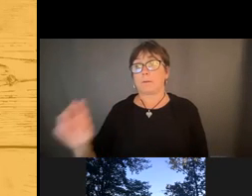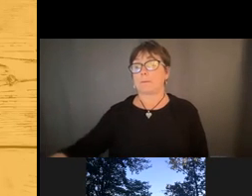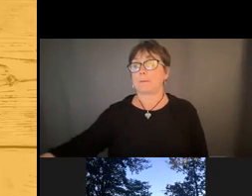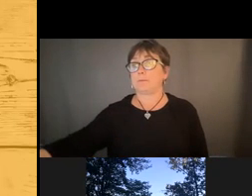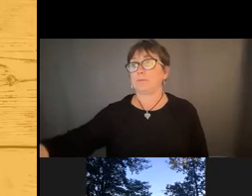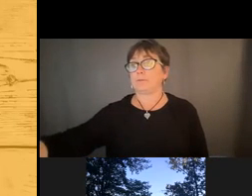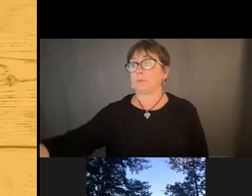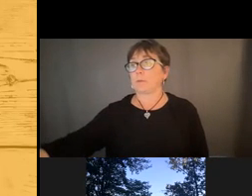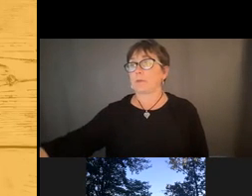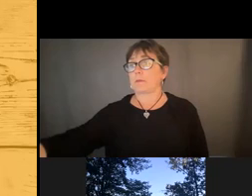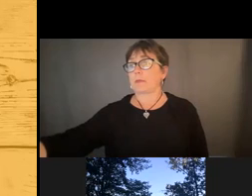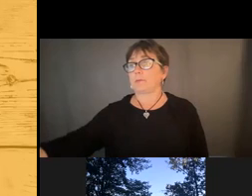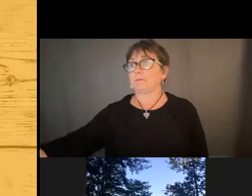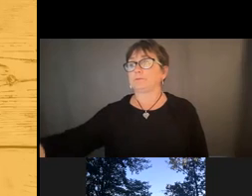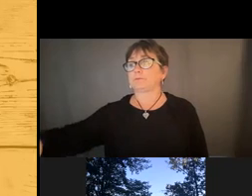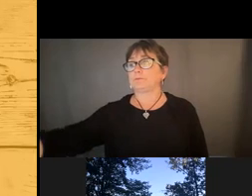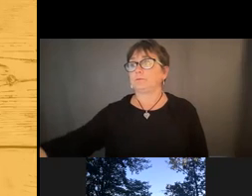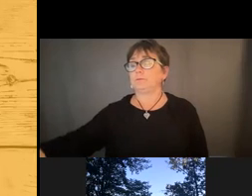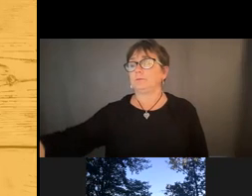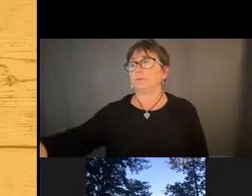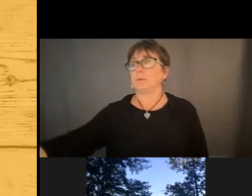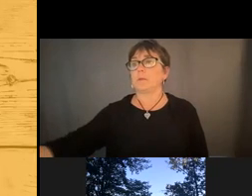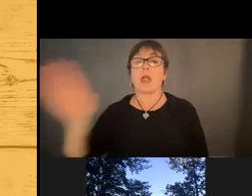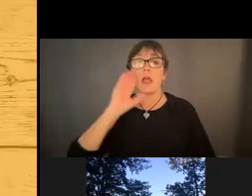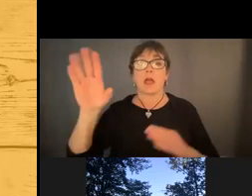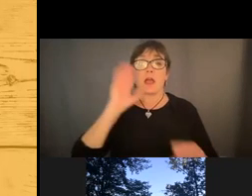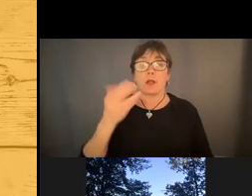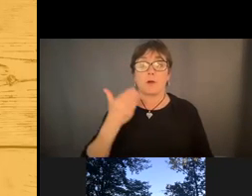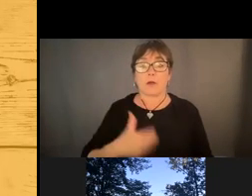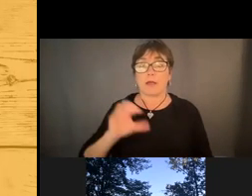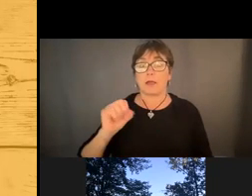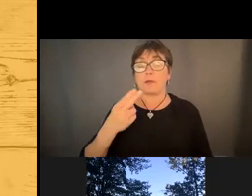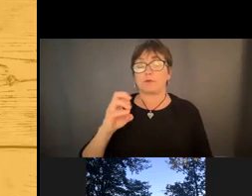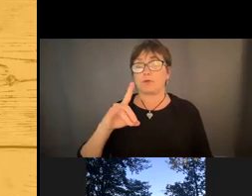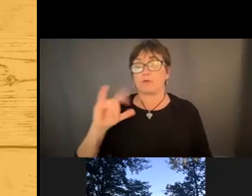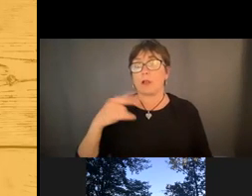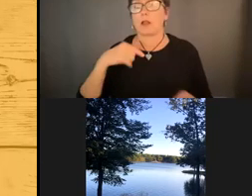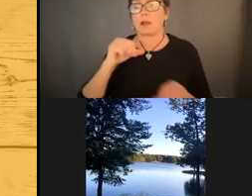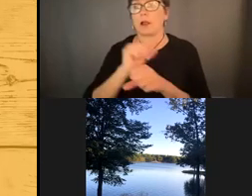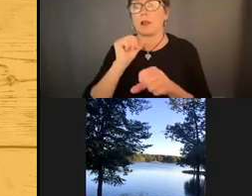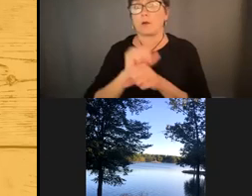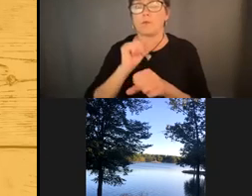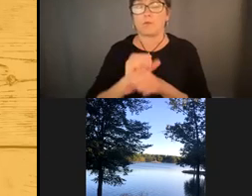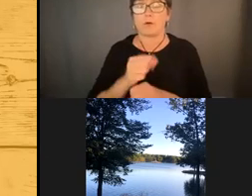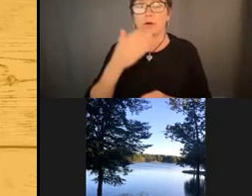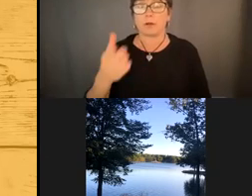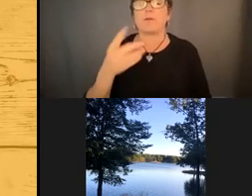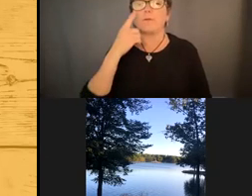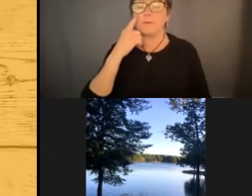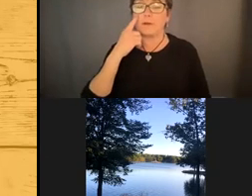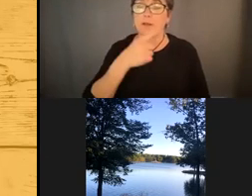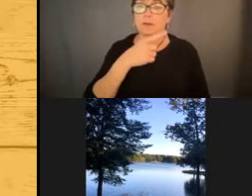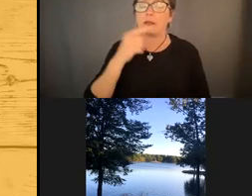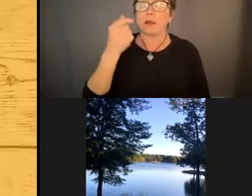Hello, everyone. My name is Sherelle Bethel, and I work for Peak Parent Center in Colorado. Our project is called Project Power,